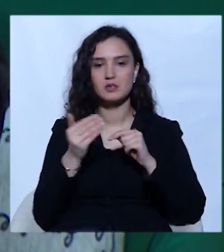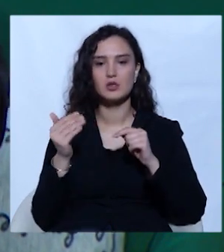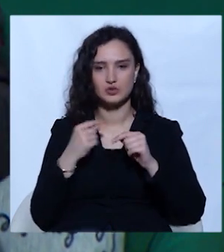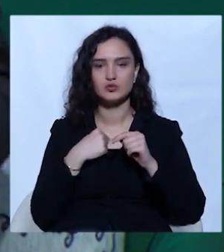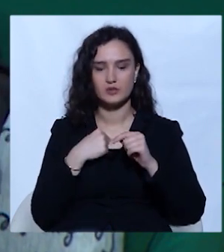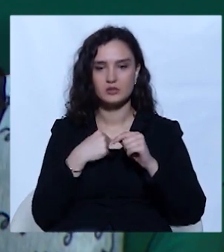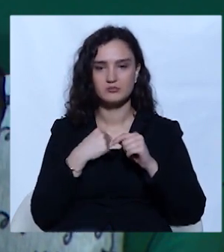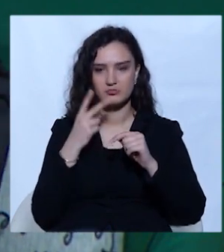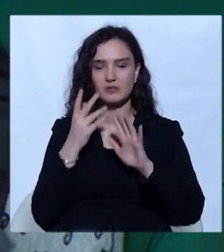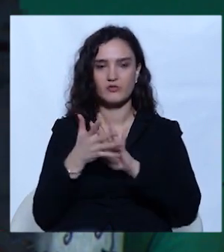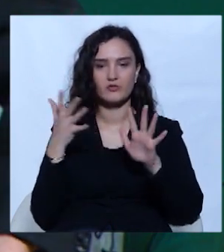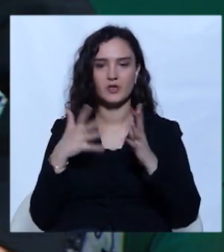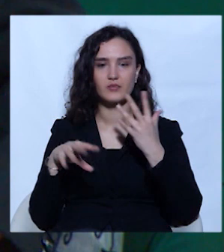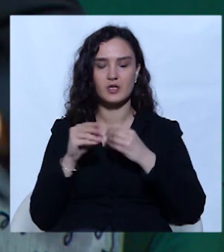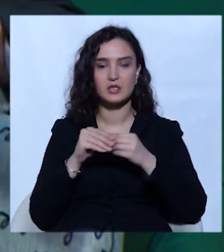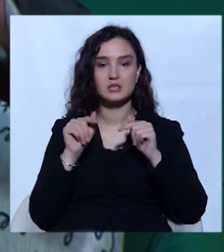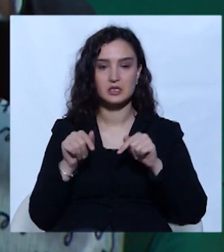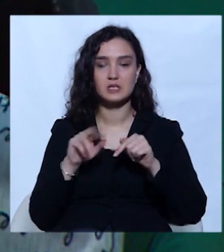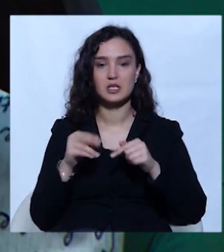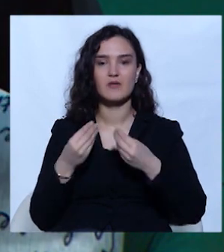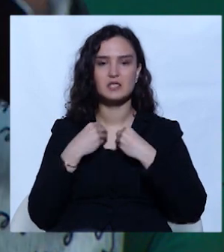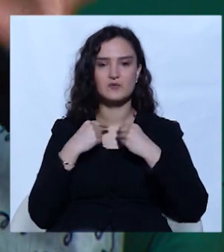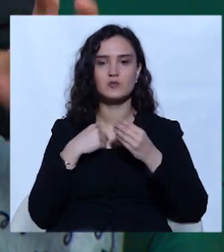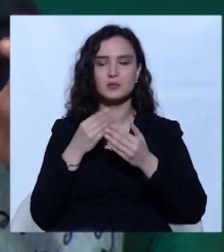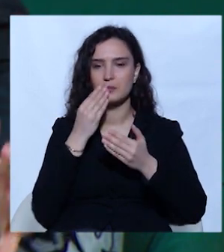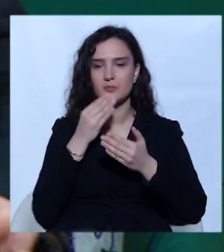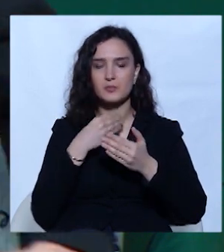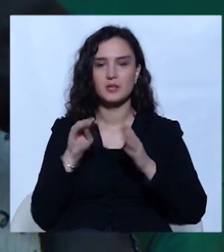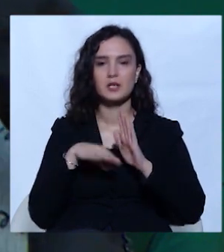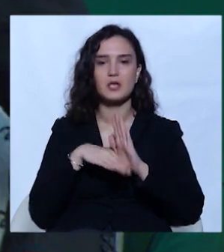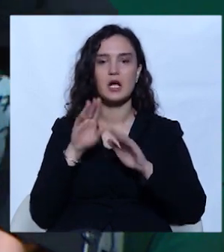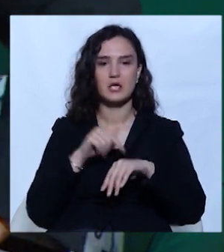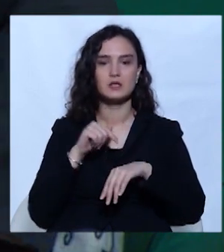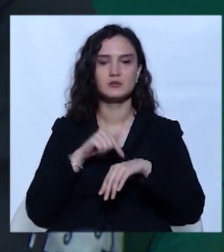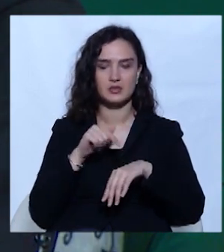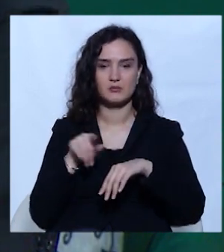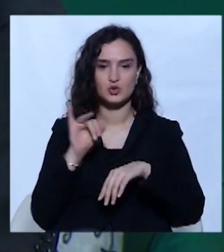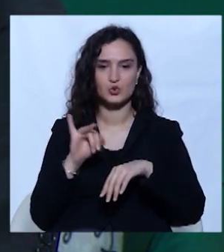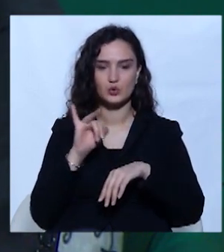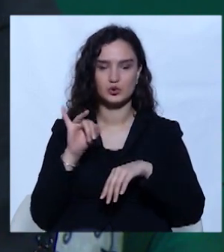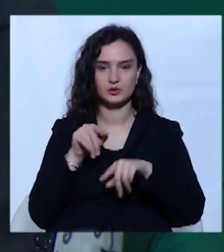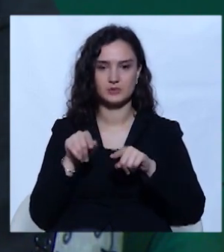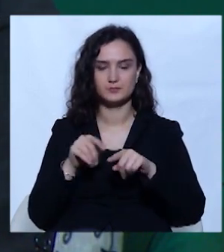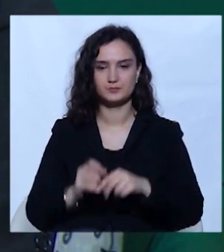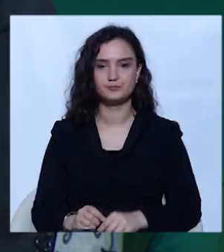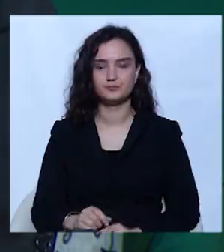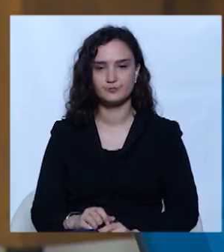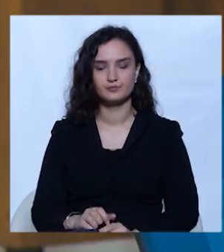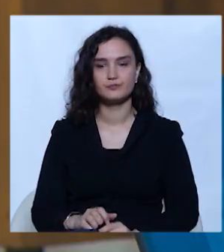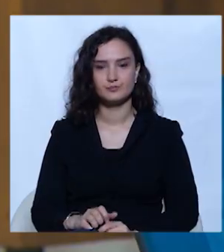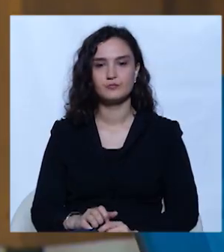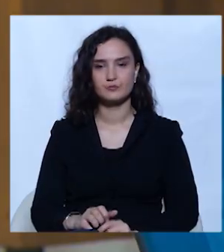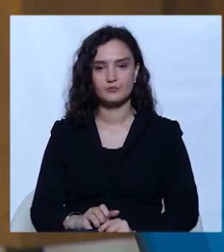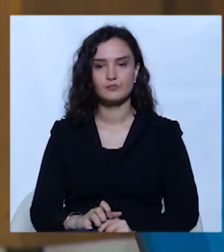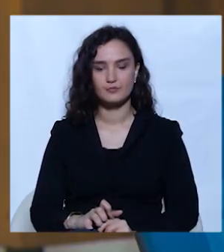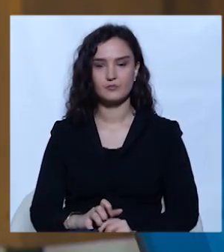to understand everyone as well, and it gives us a better understanding of the story as a whole. We might explain this a bit